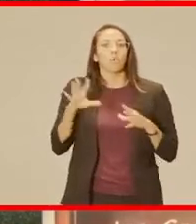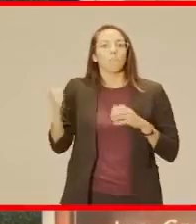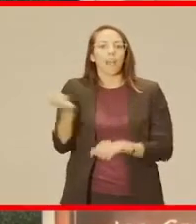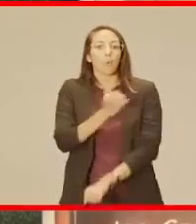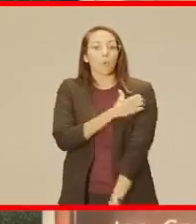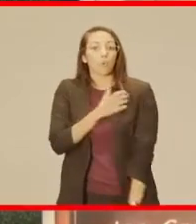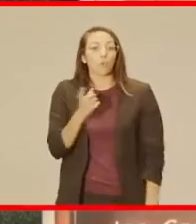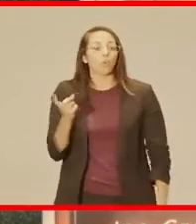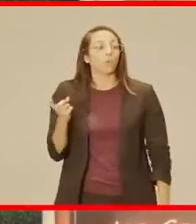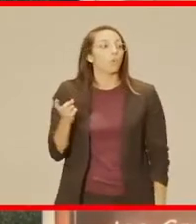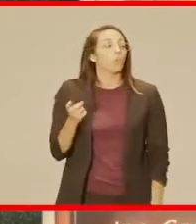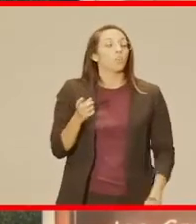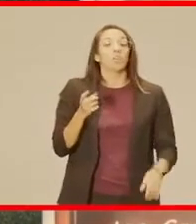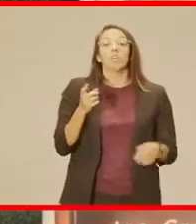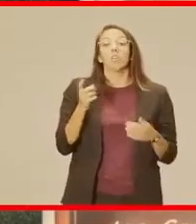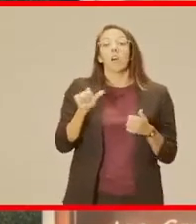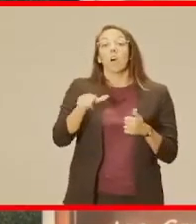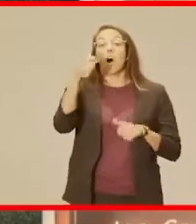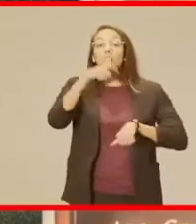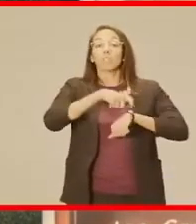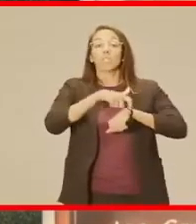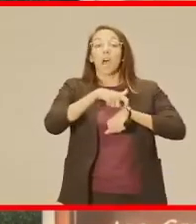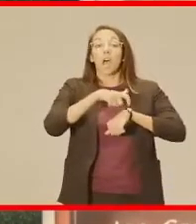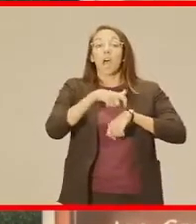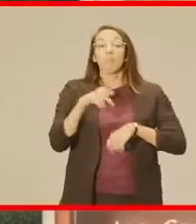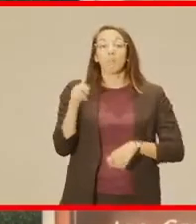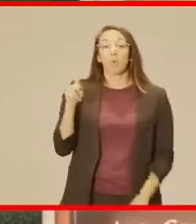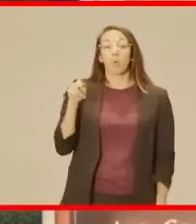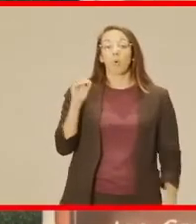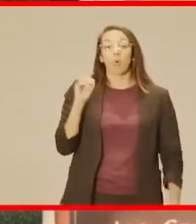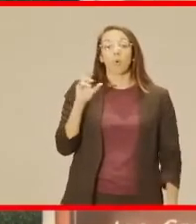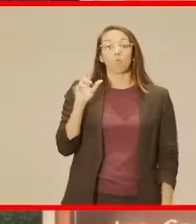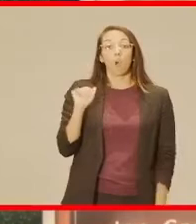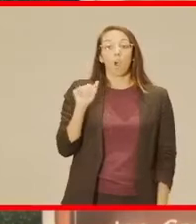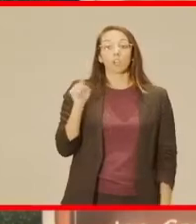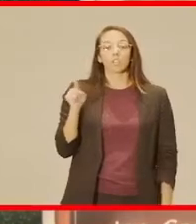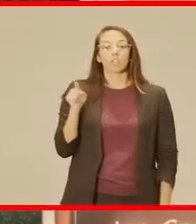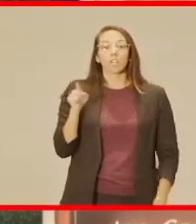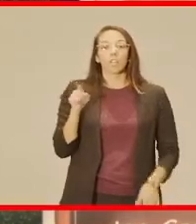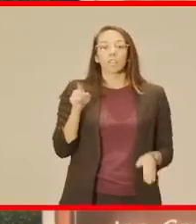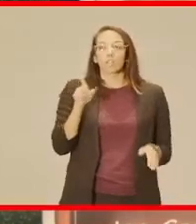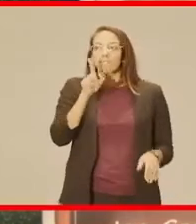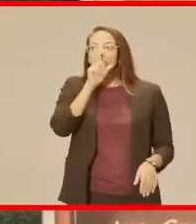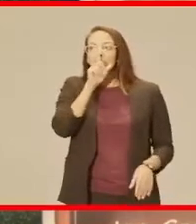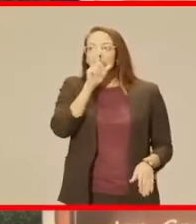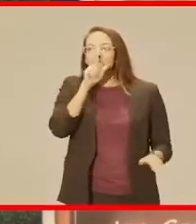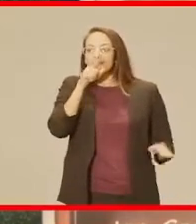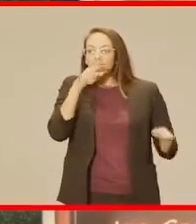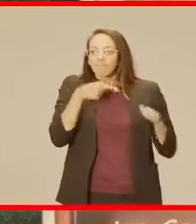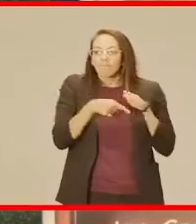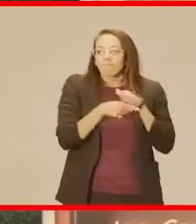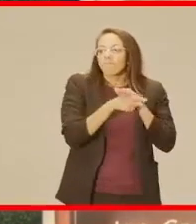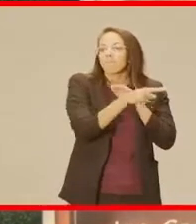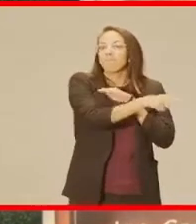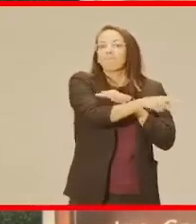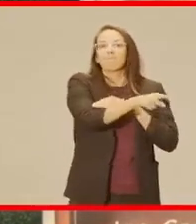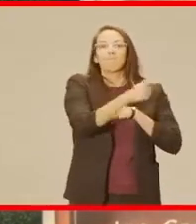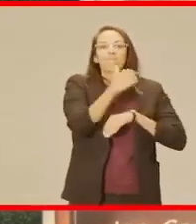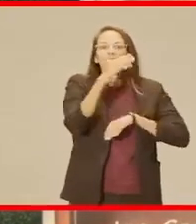And also another time, she had just snuck away in the middle of the